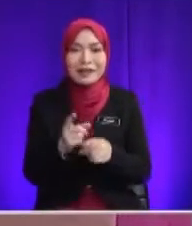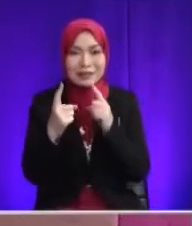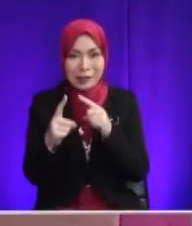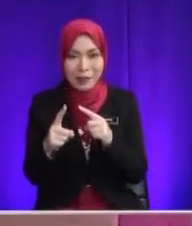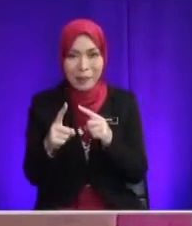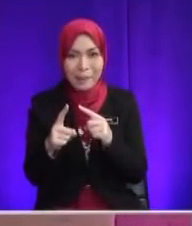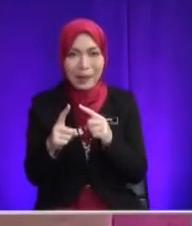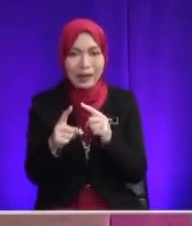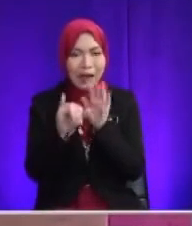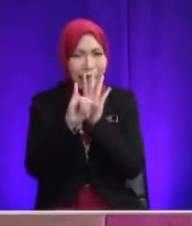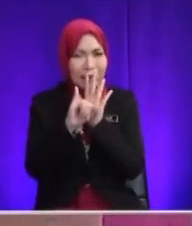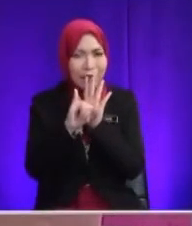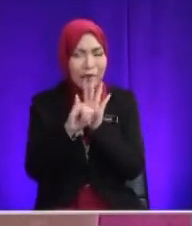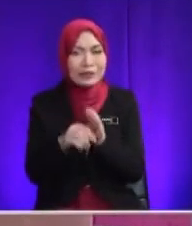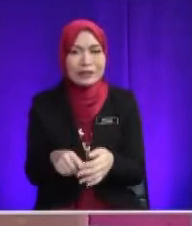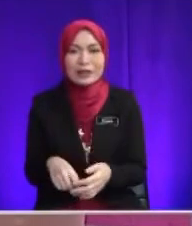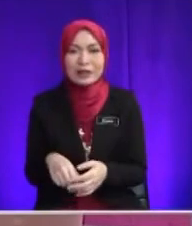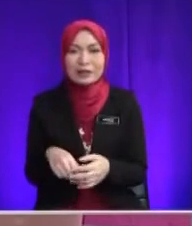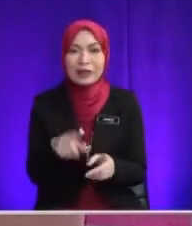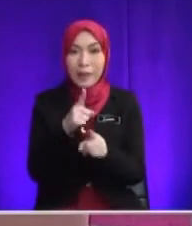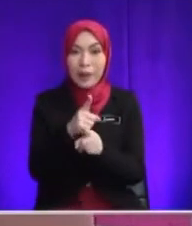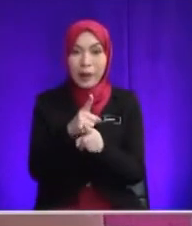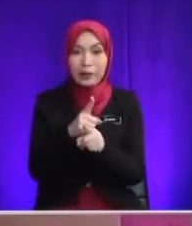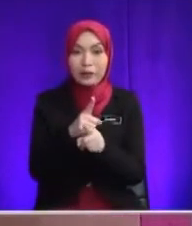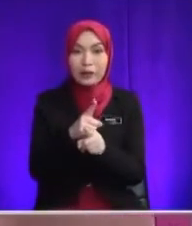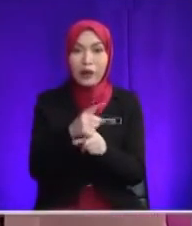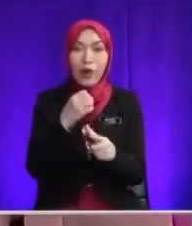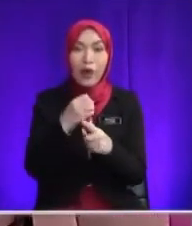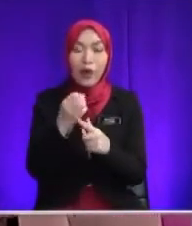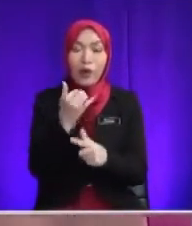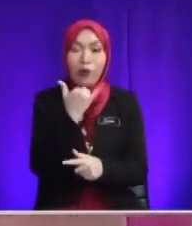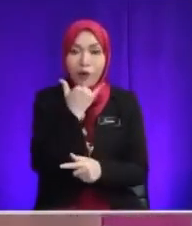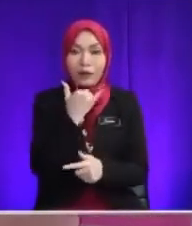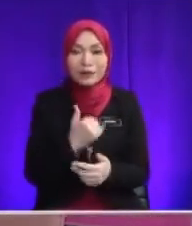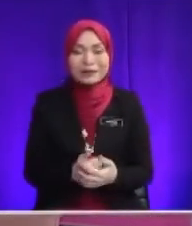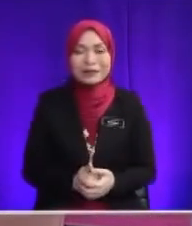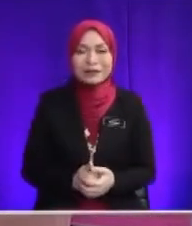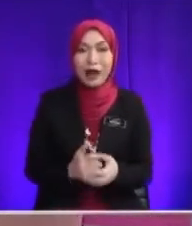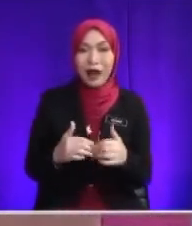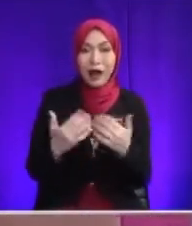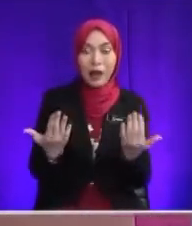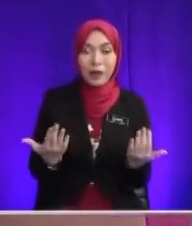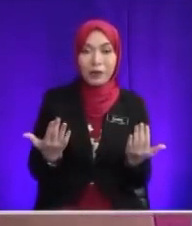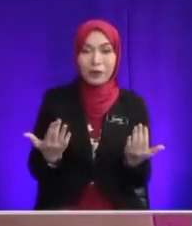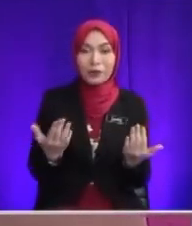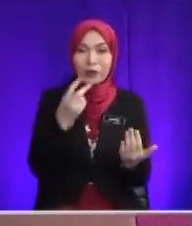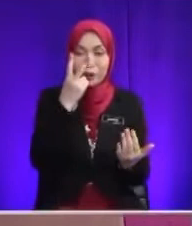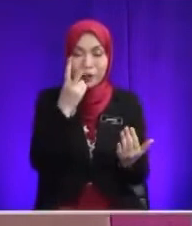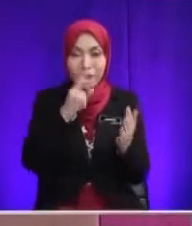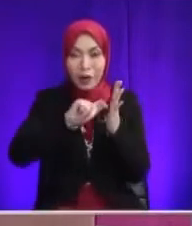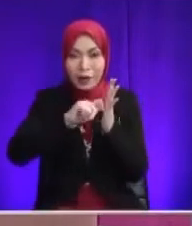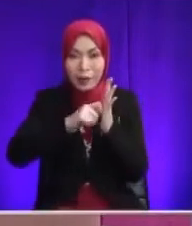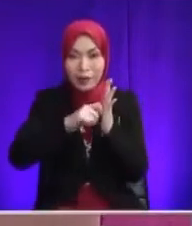wrong. Ta-da! Yes, it is B. Okay, so that is how our students are going to identify the keywords first and then try